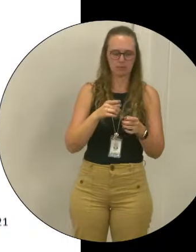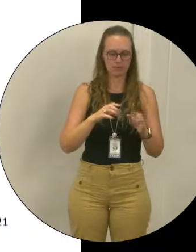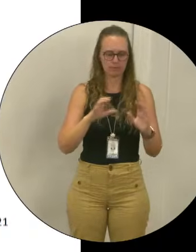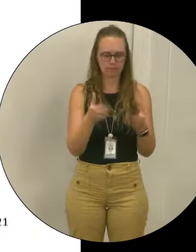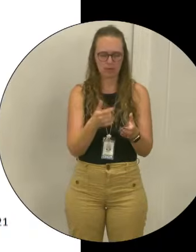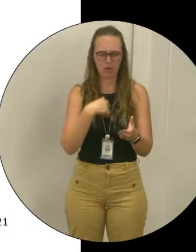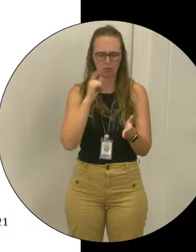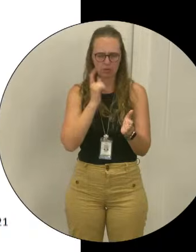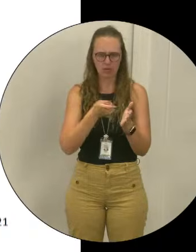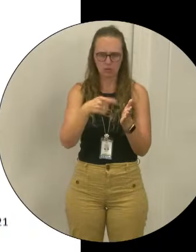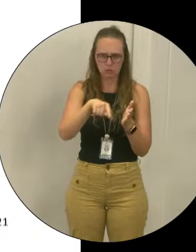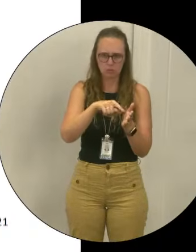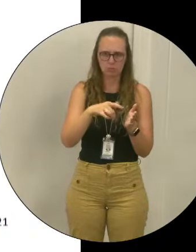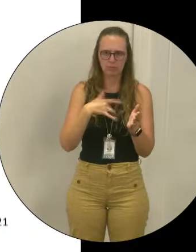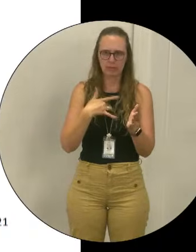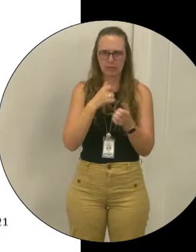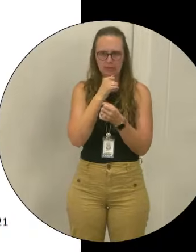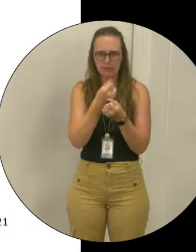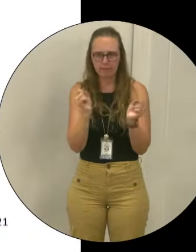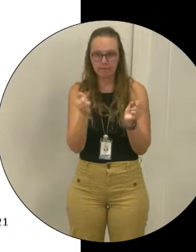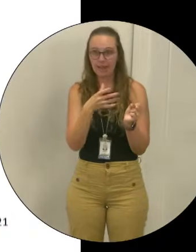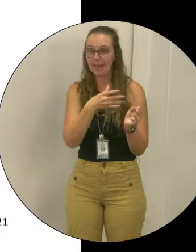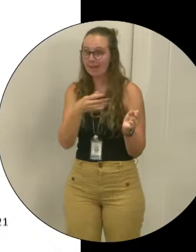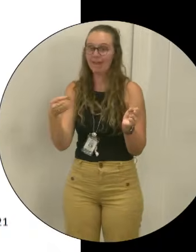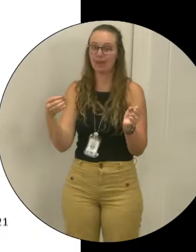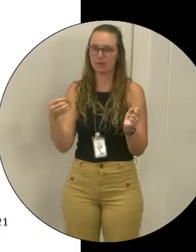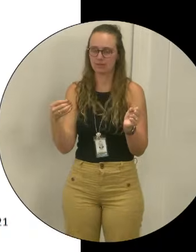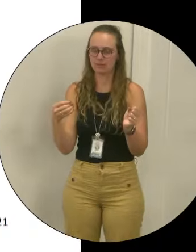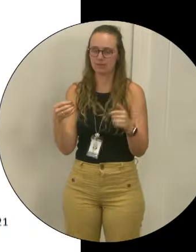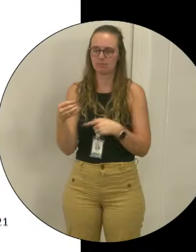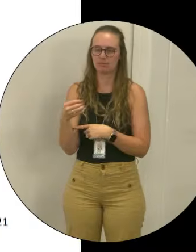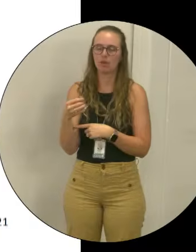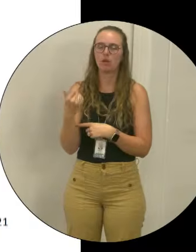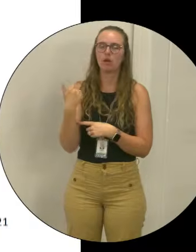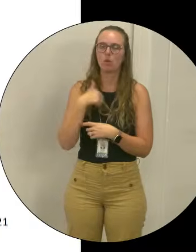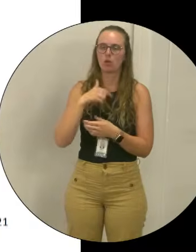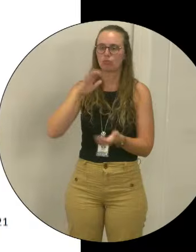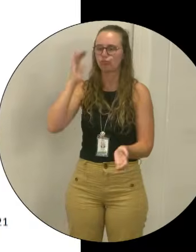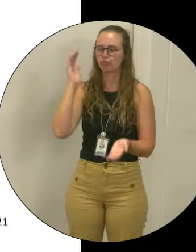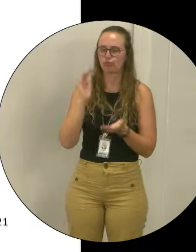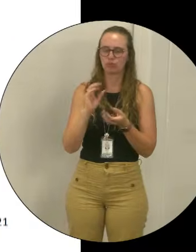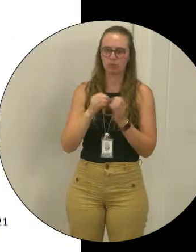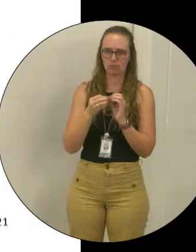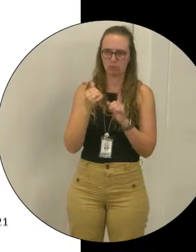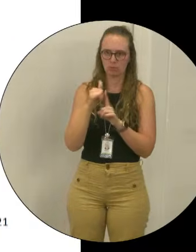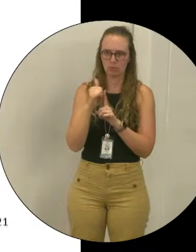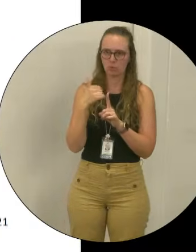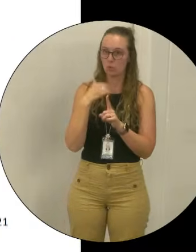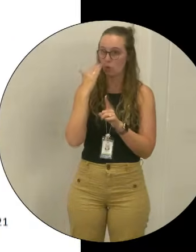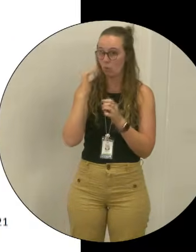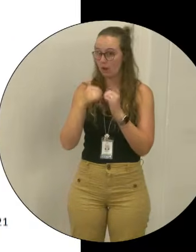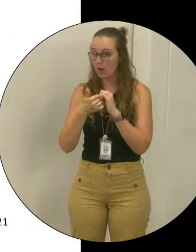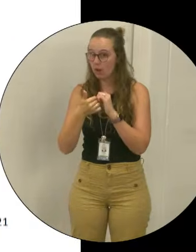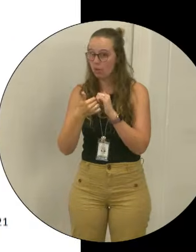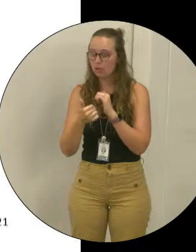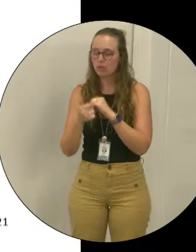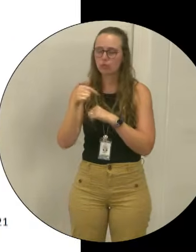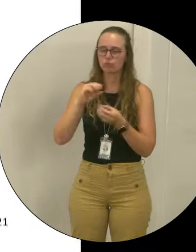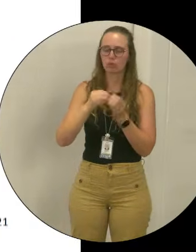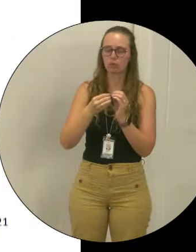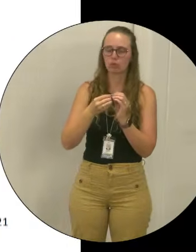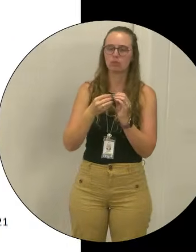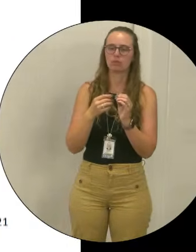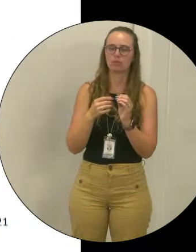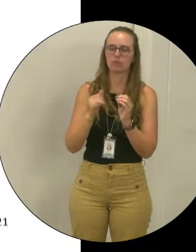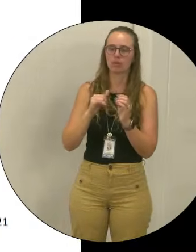I recognize that you might feel unsafe, and we are reducing the numbers of bullying, and we know that because, you know, these numbers